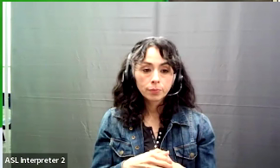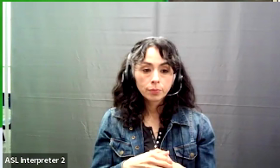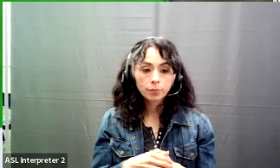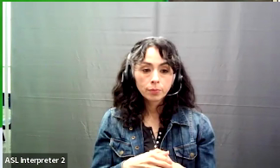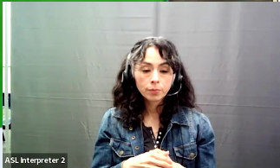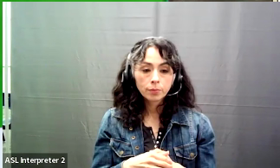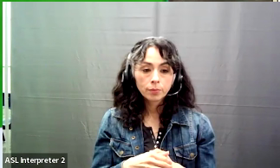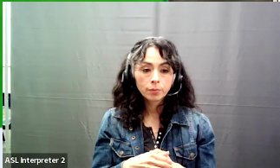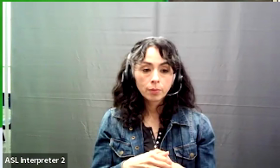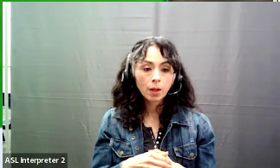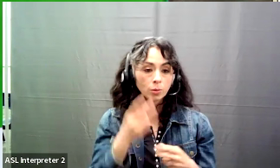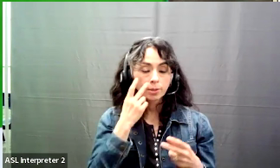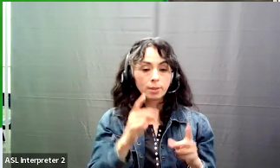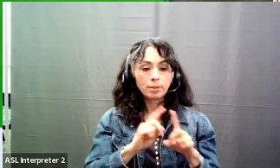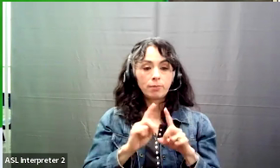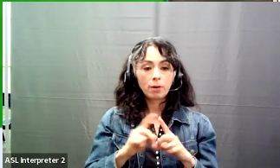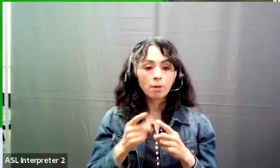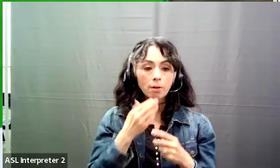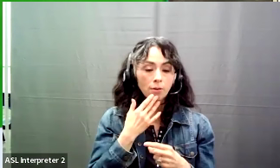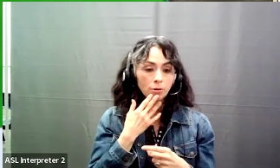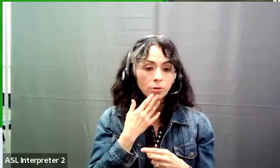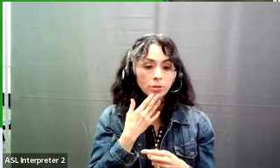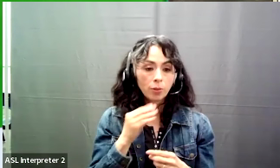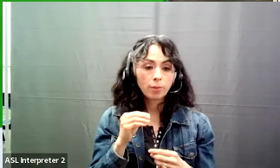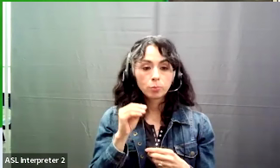we see the different colors with the percentage